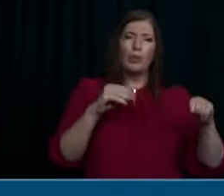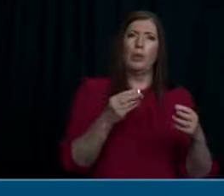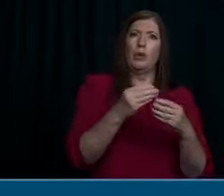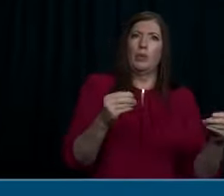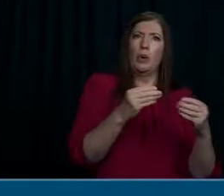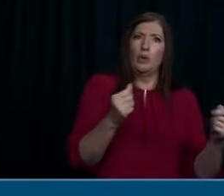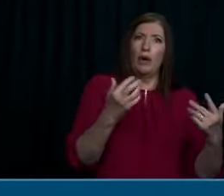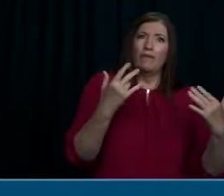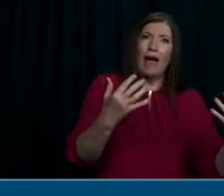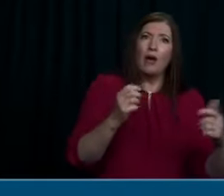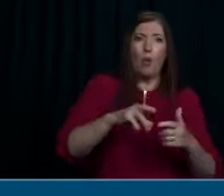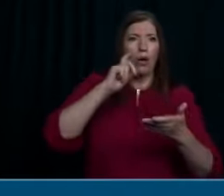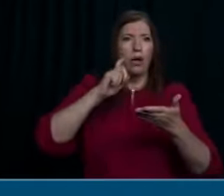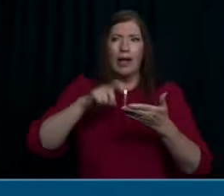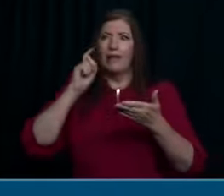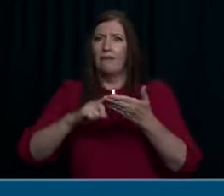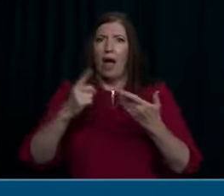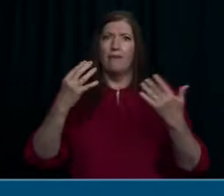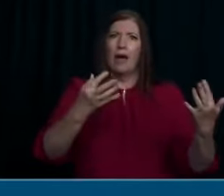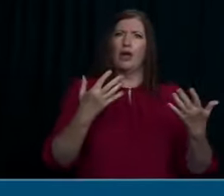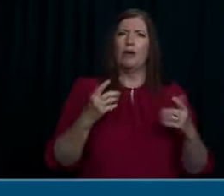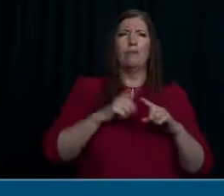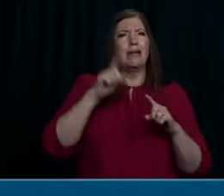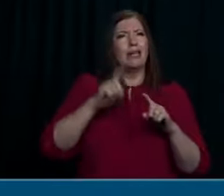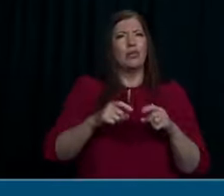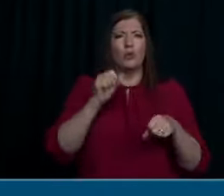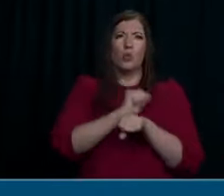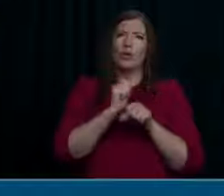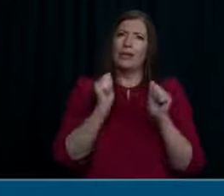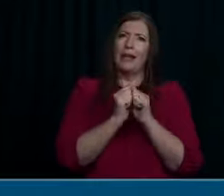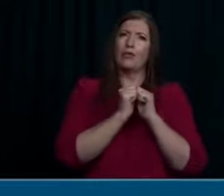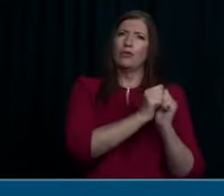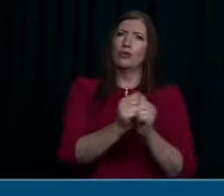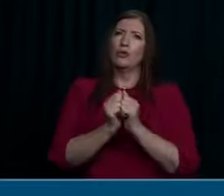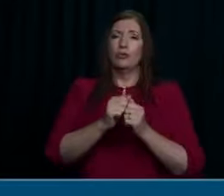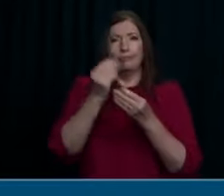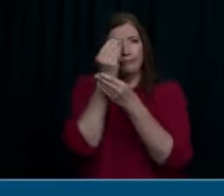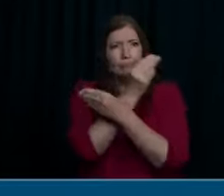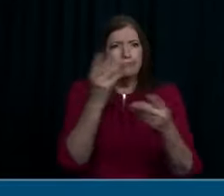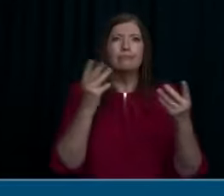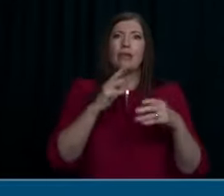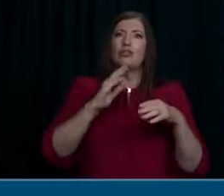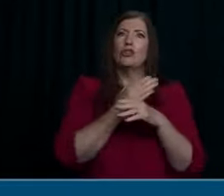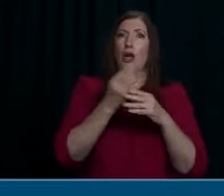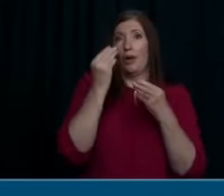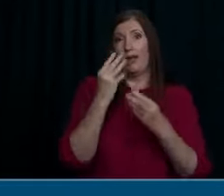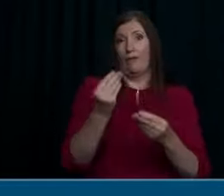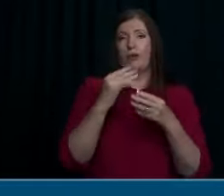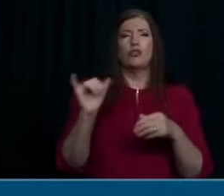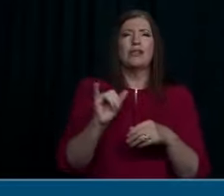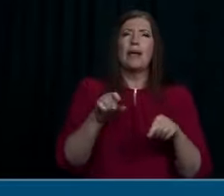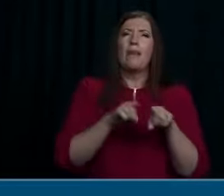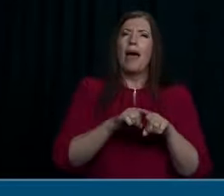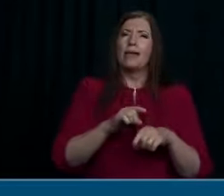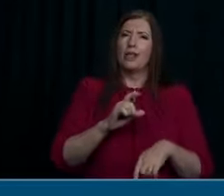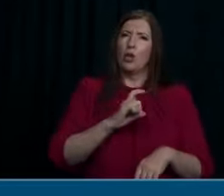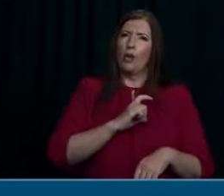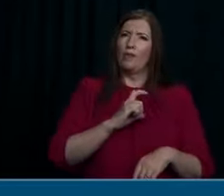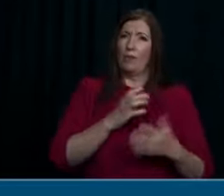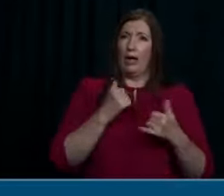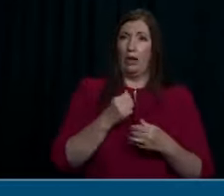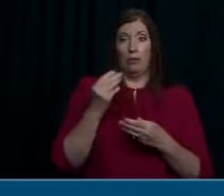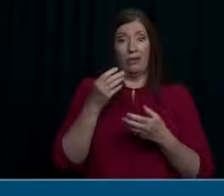So I think we need to come together as a team, work together, share information similar to what law enforcement does now, sharing that information